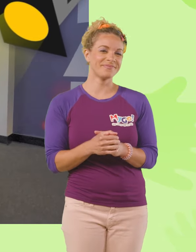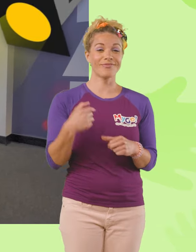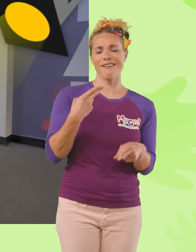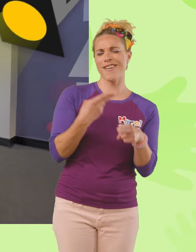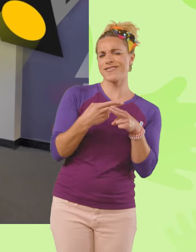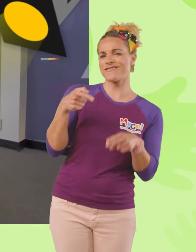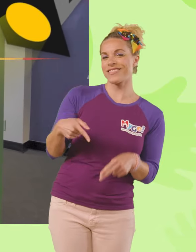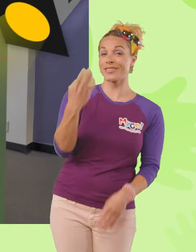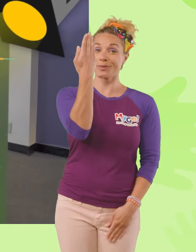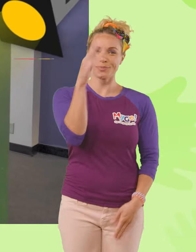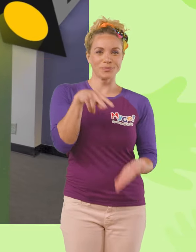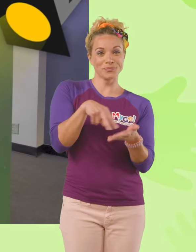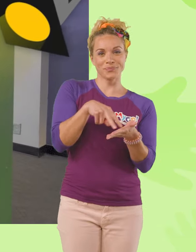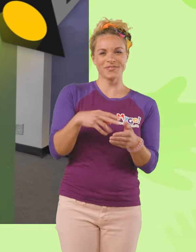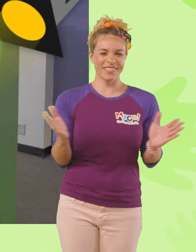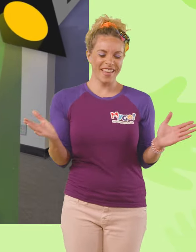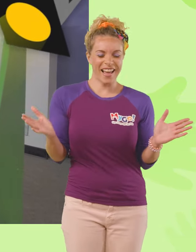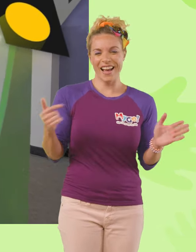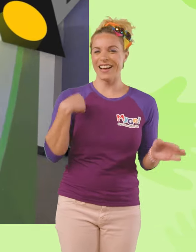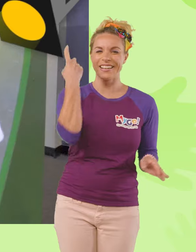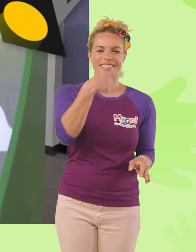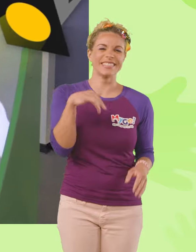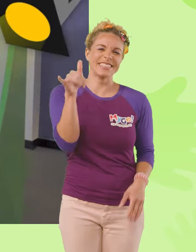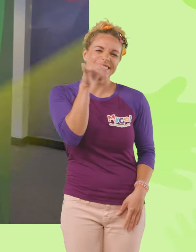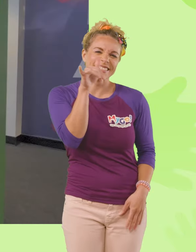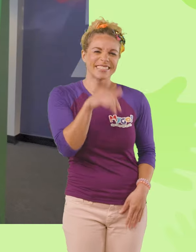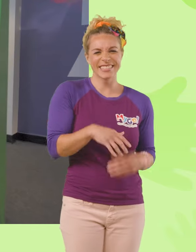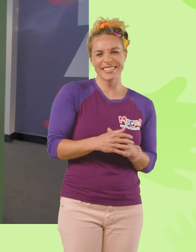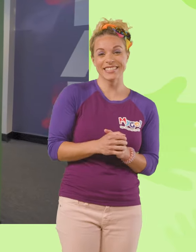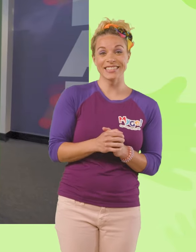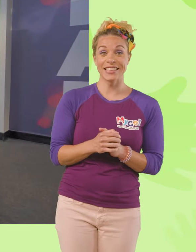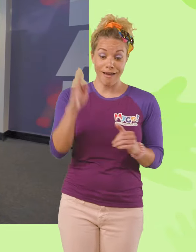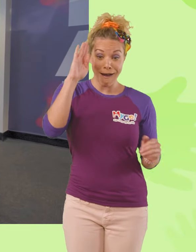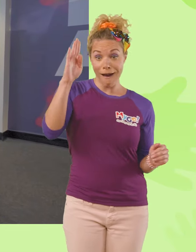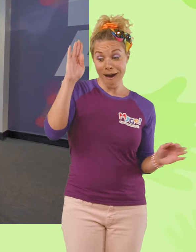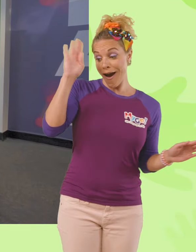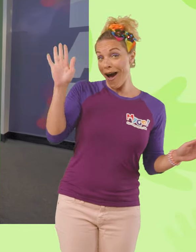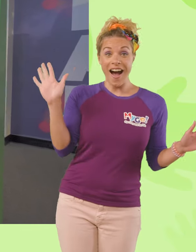I call this the mirror dance. I look silly.